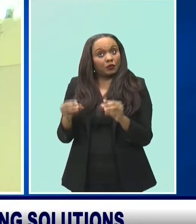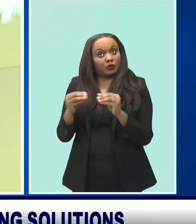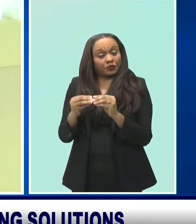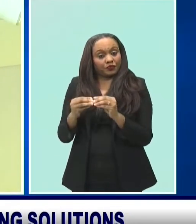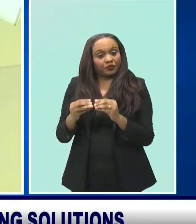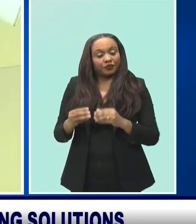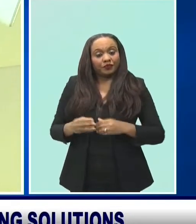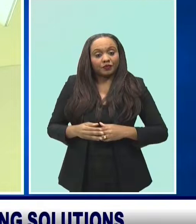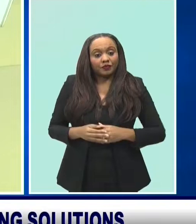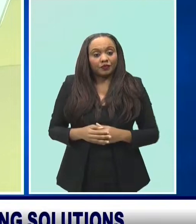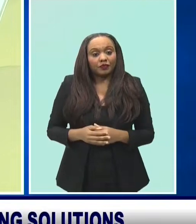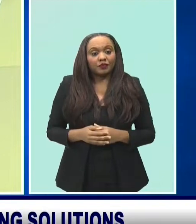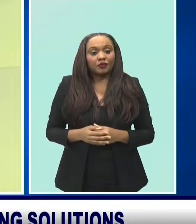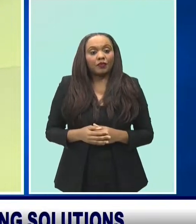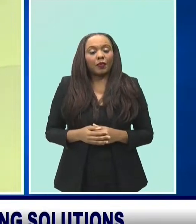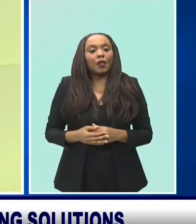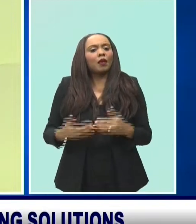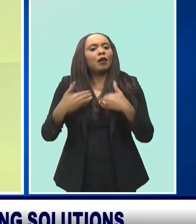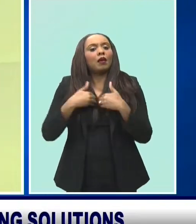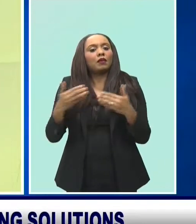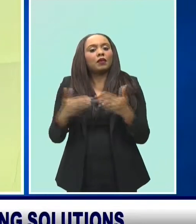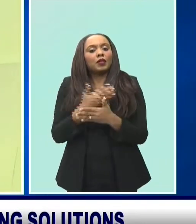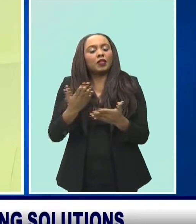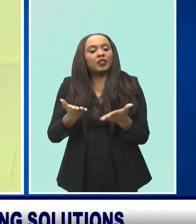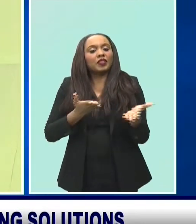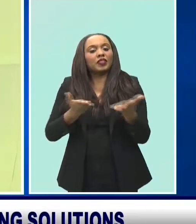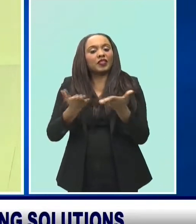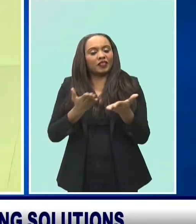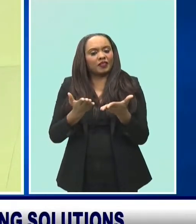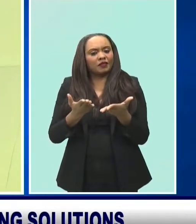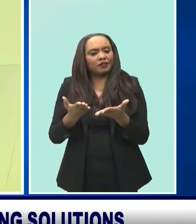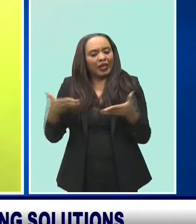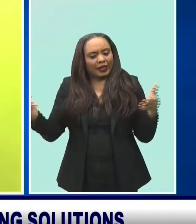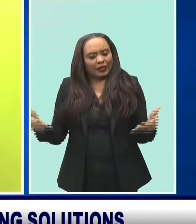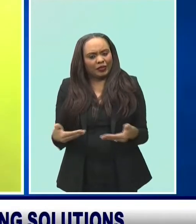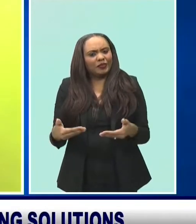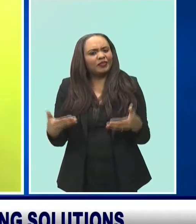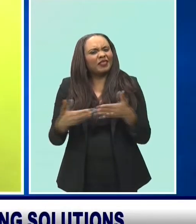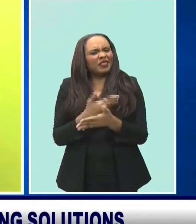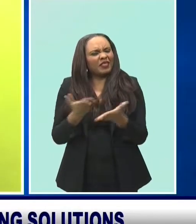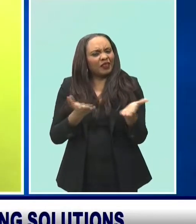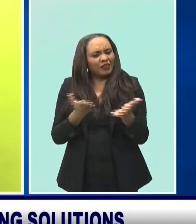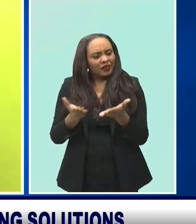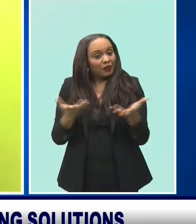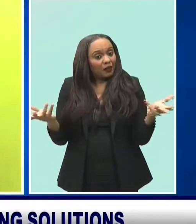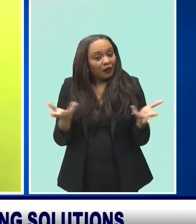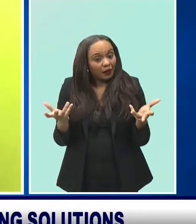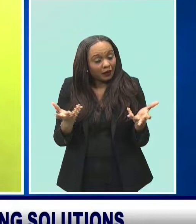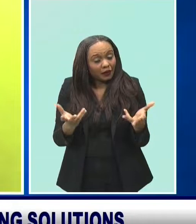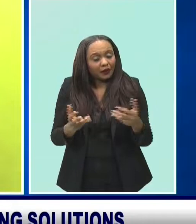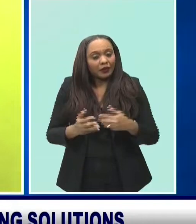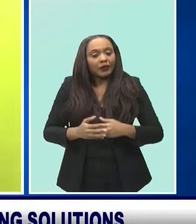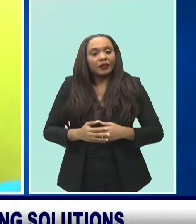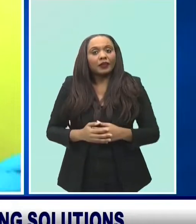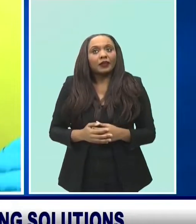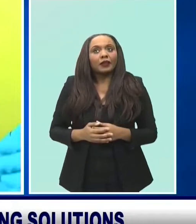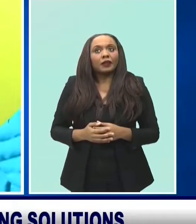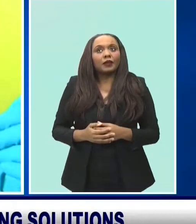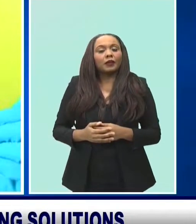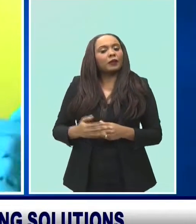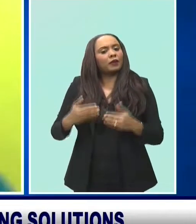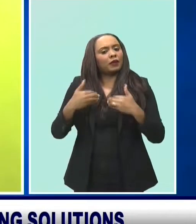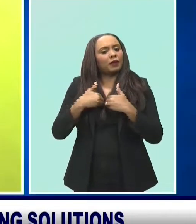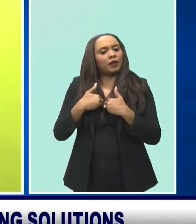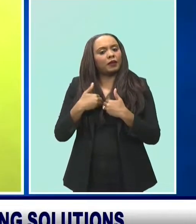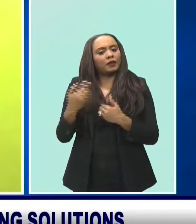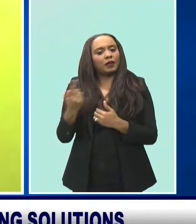We have a new service that we recently introduced where we have a piece of equipment, a tool